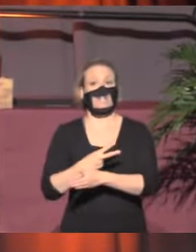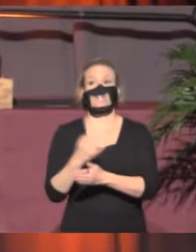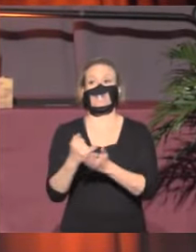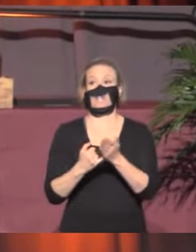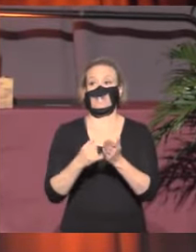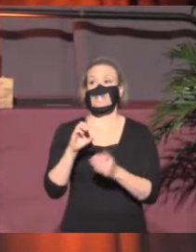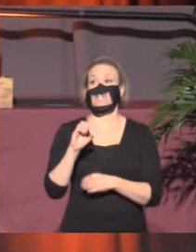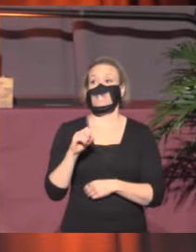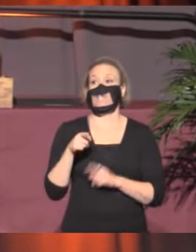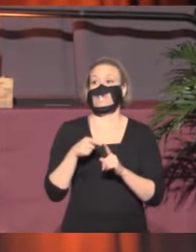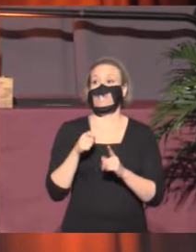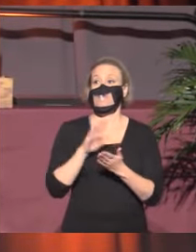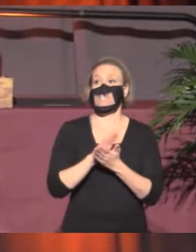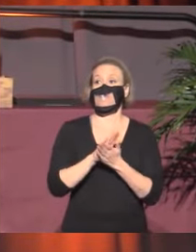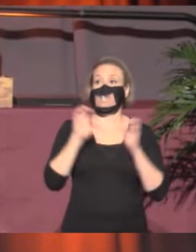please rise?